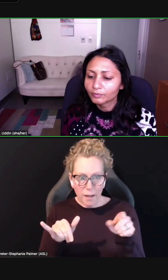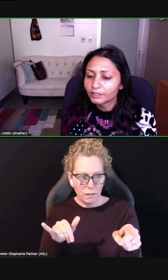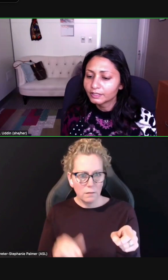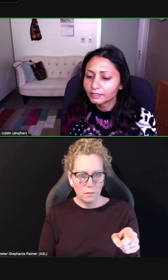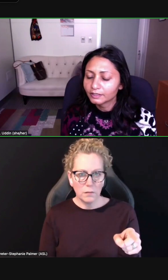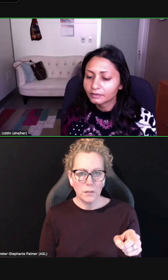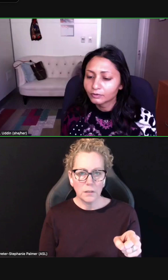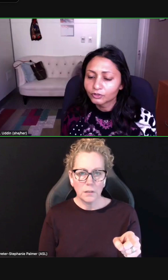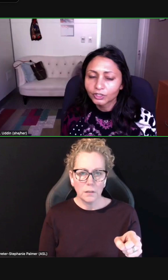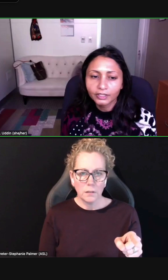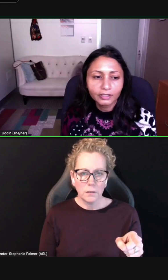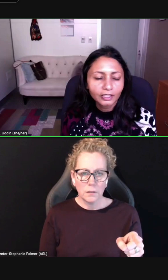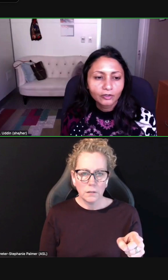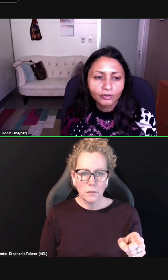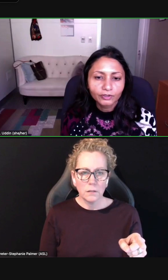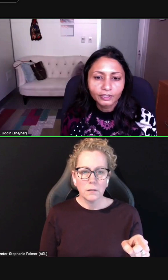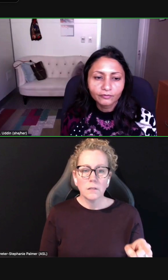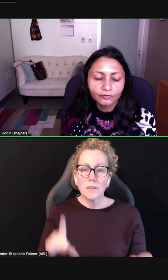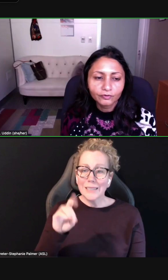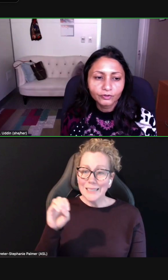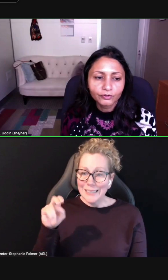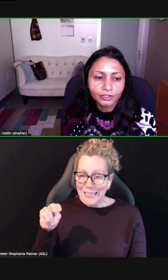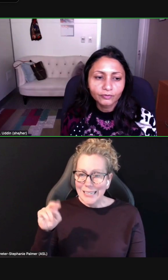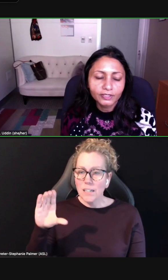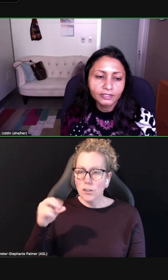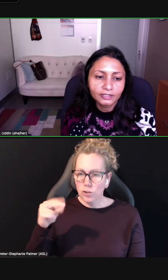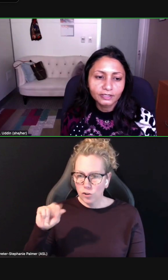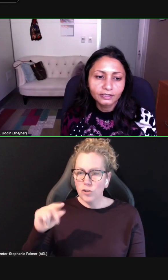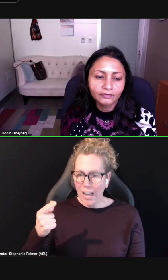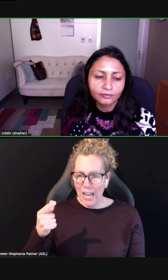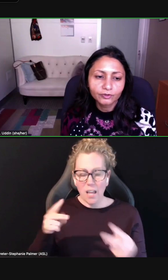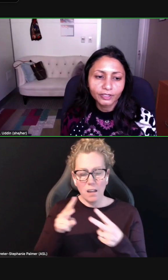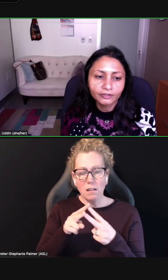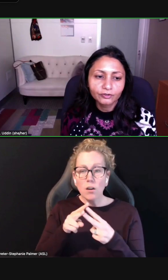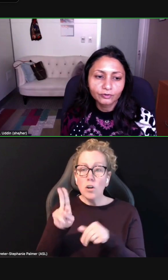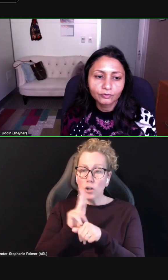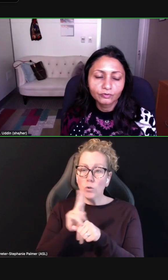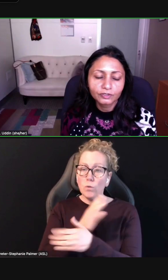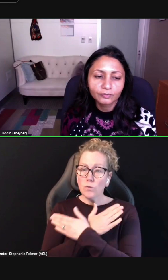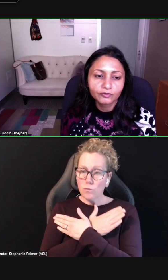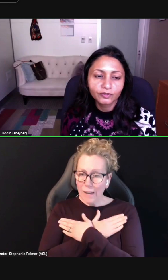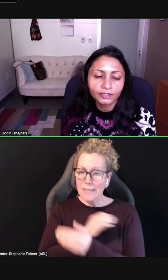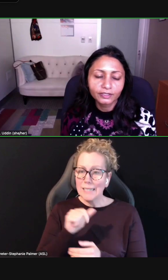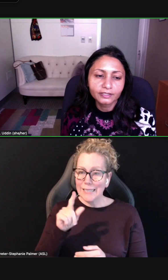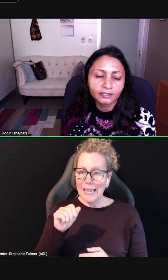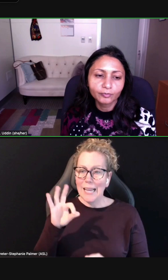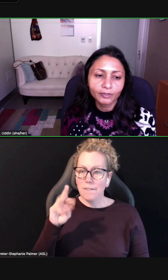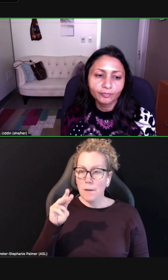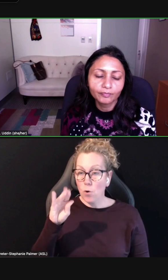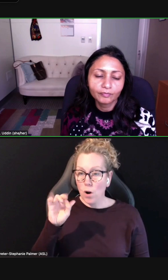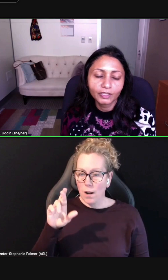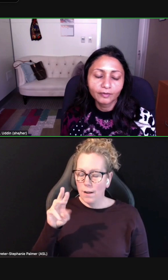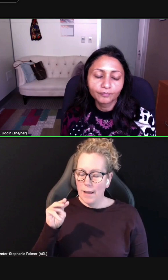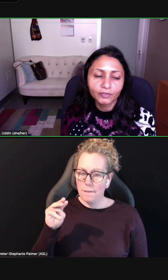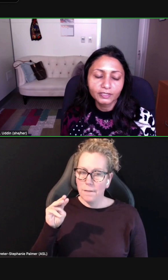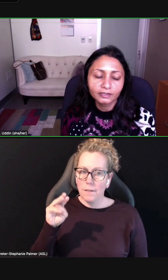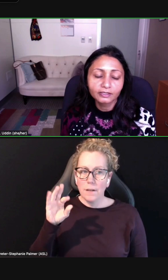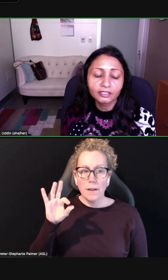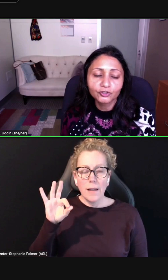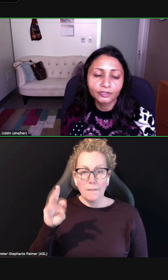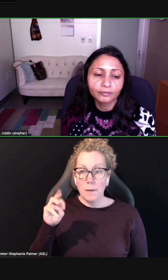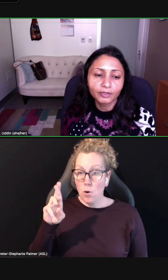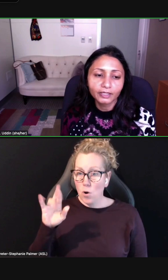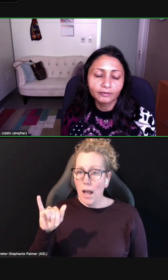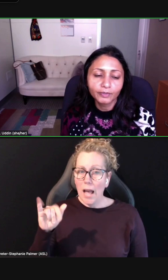few from Ben Dean and Luke Chang, where they've used resting state fMRI to subdivide the insula by